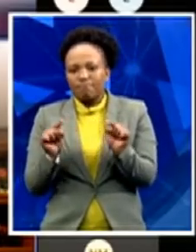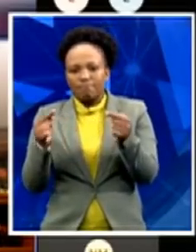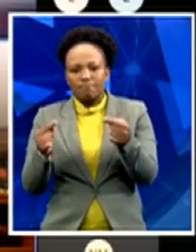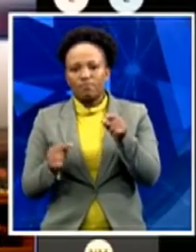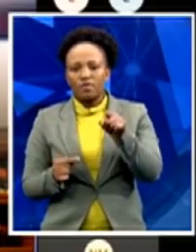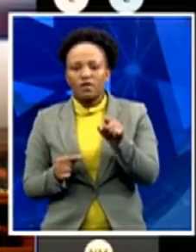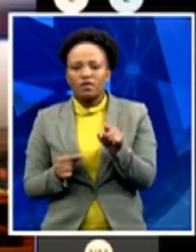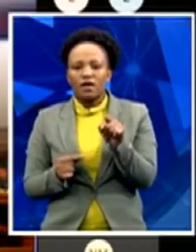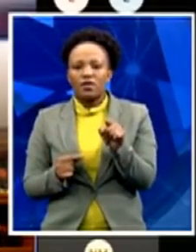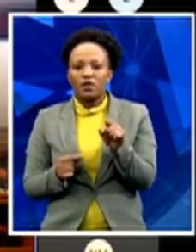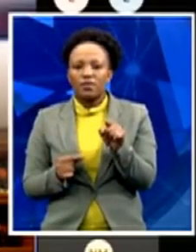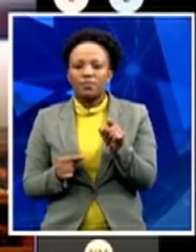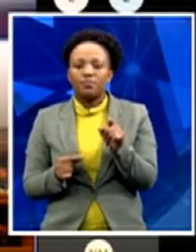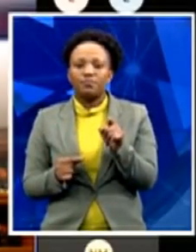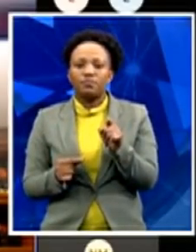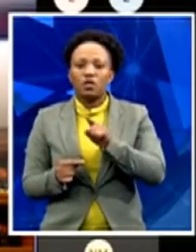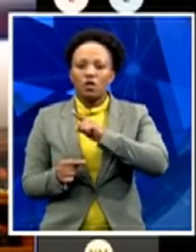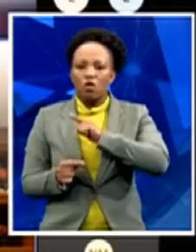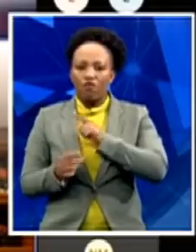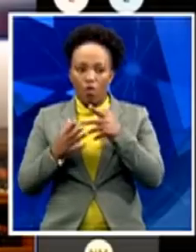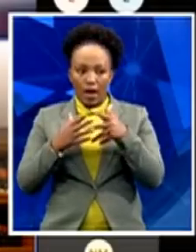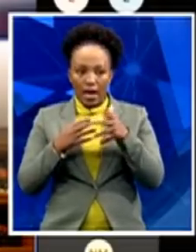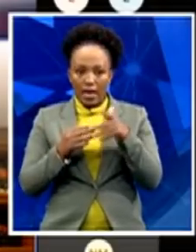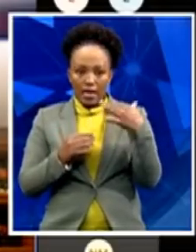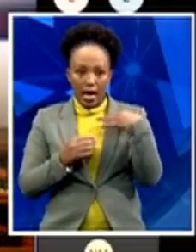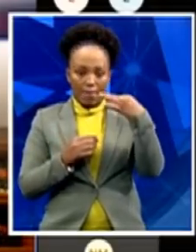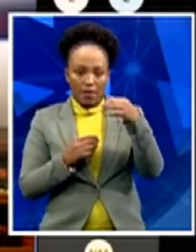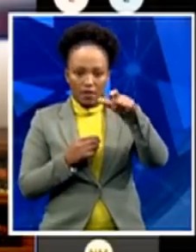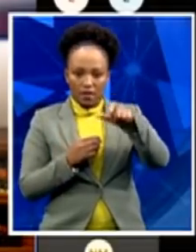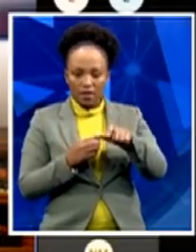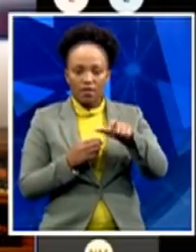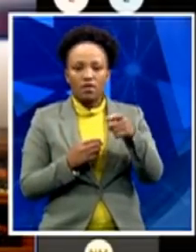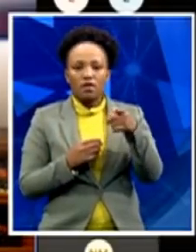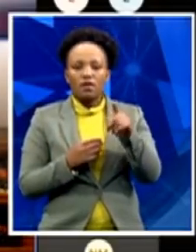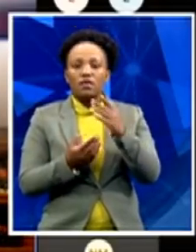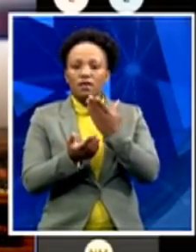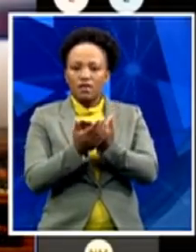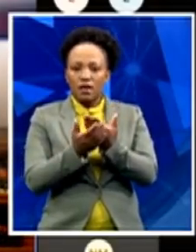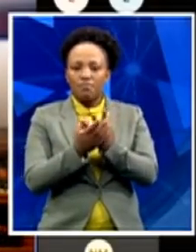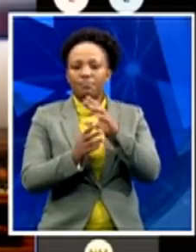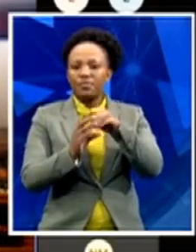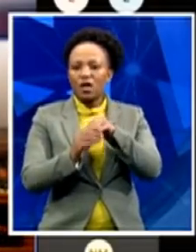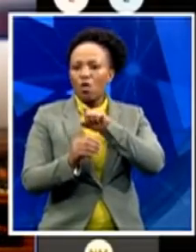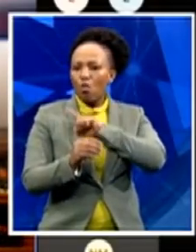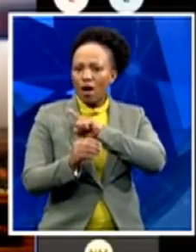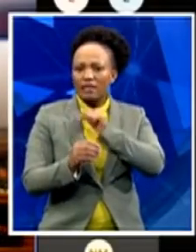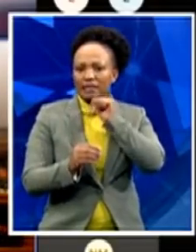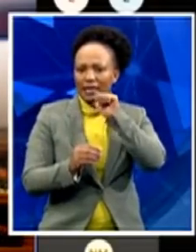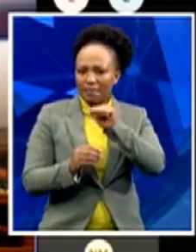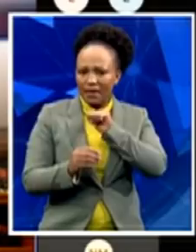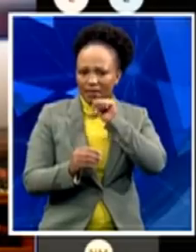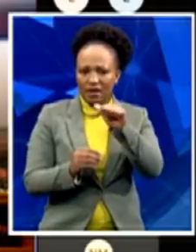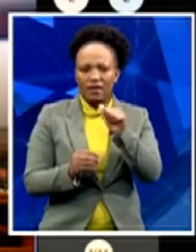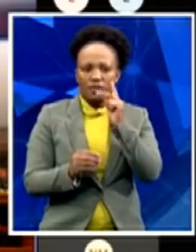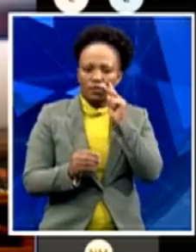that any of the applicants have advanced any cogent argument why the relief that they seek cannot be adjudicated in the